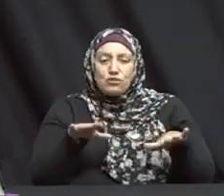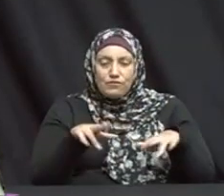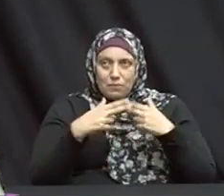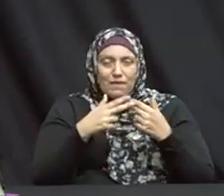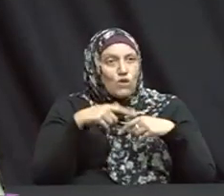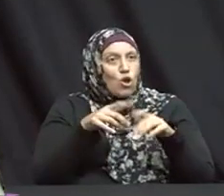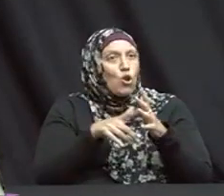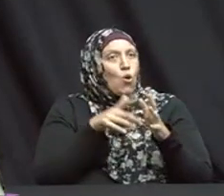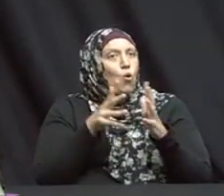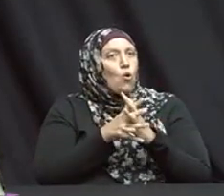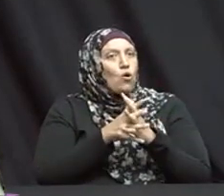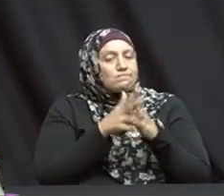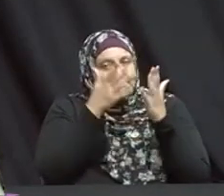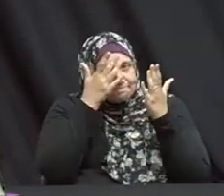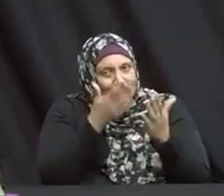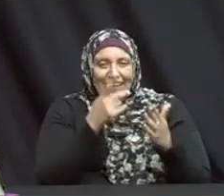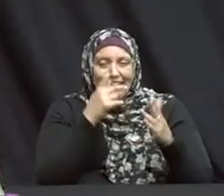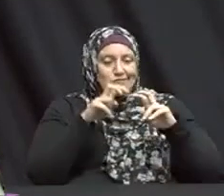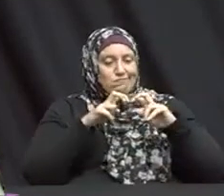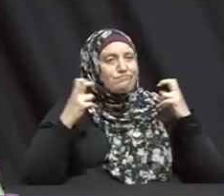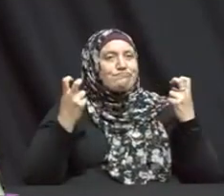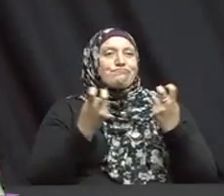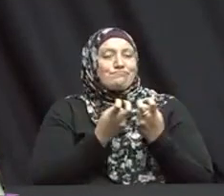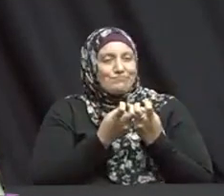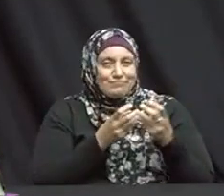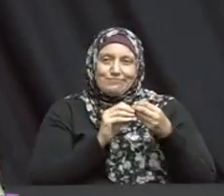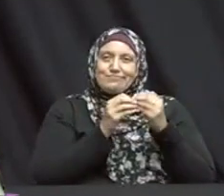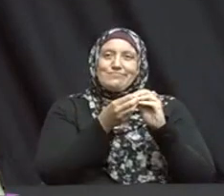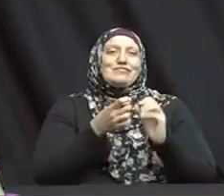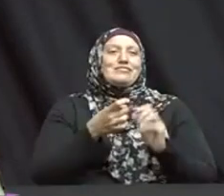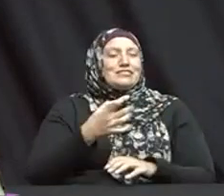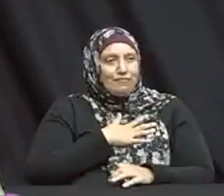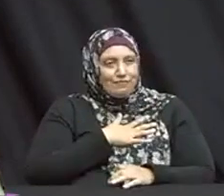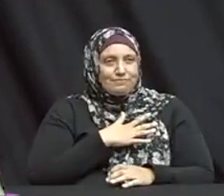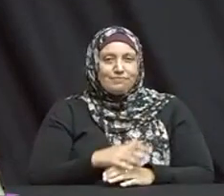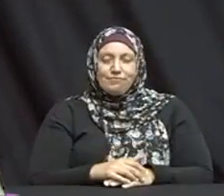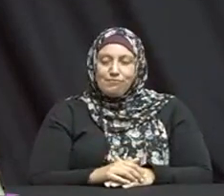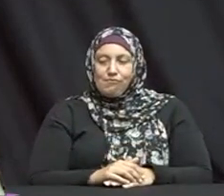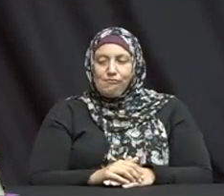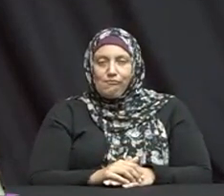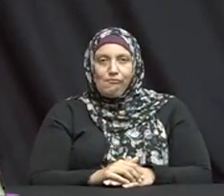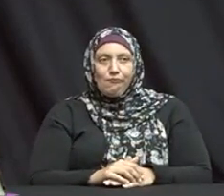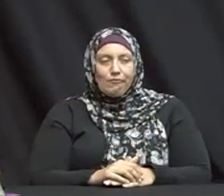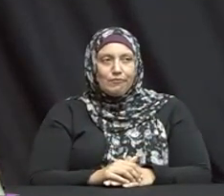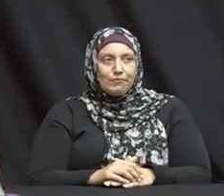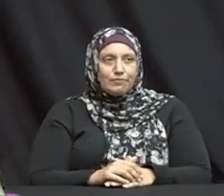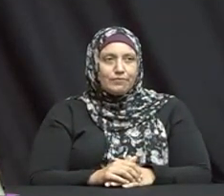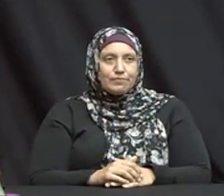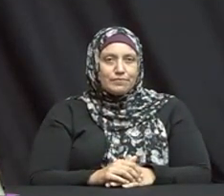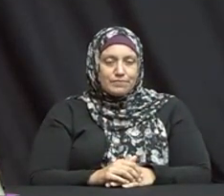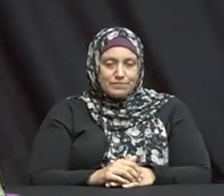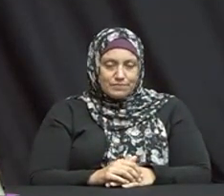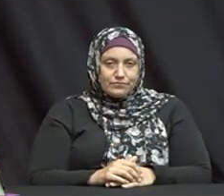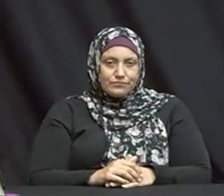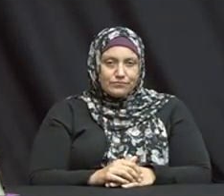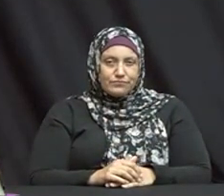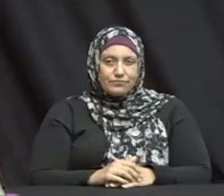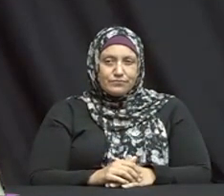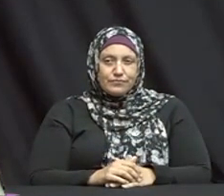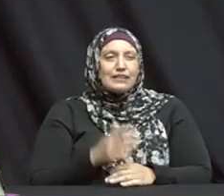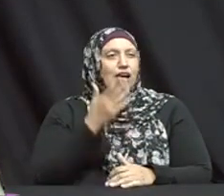if dad or mom did not leave any will, they can sort things out between themselves. The difference I can